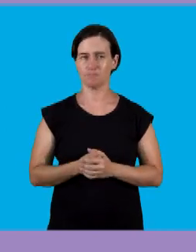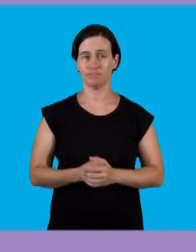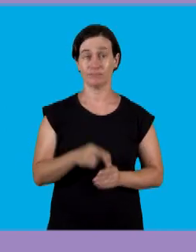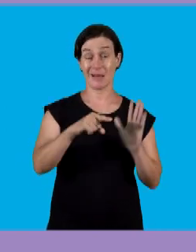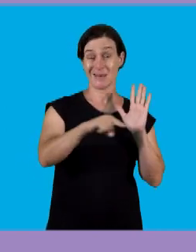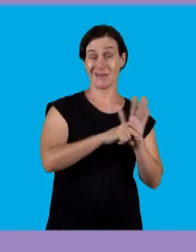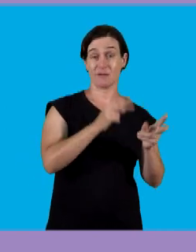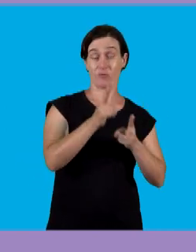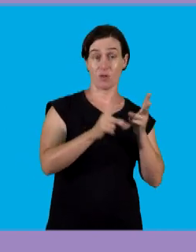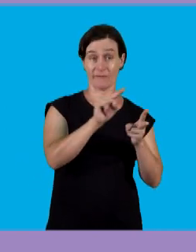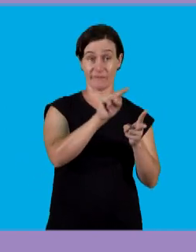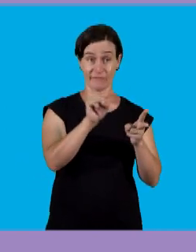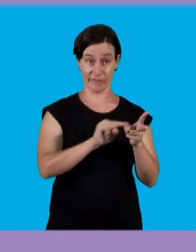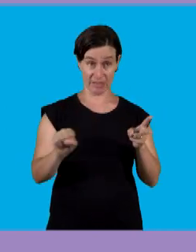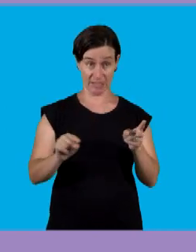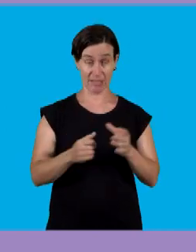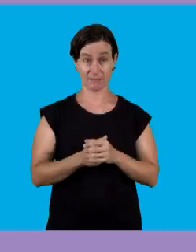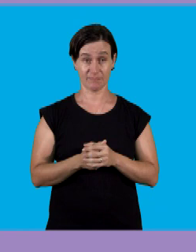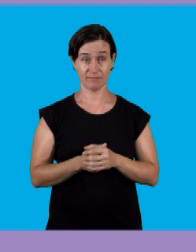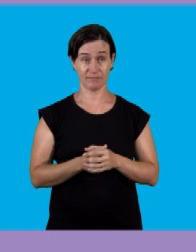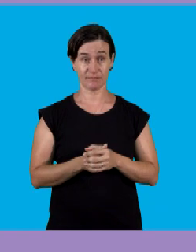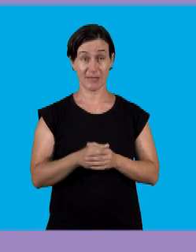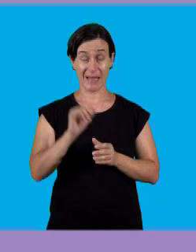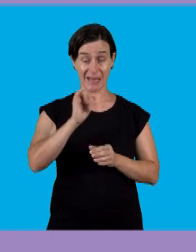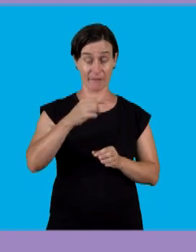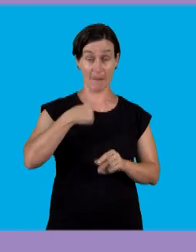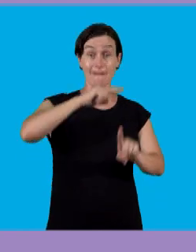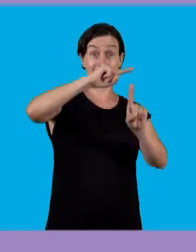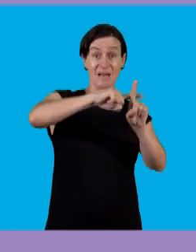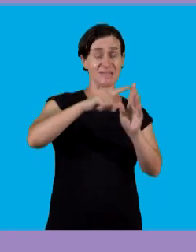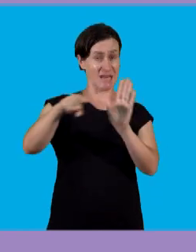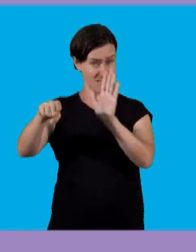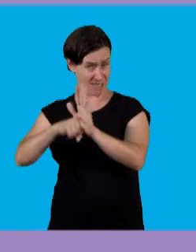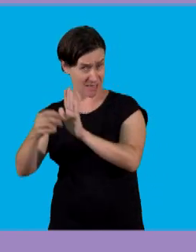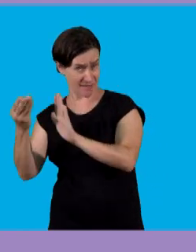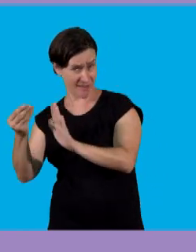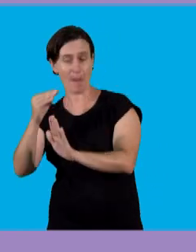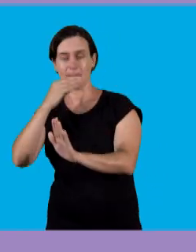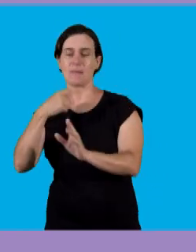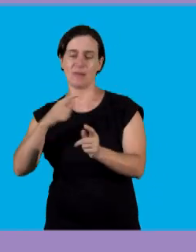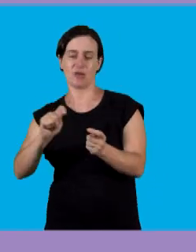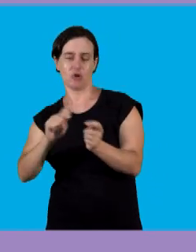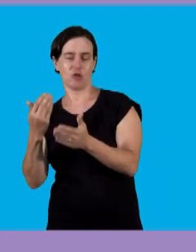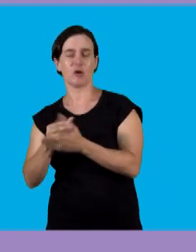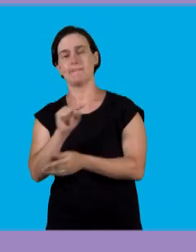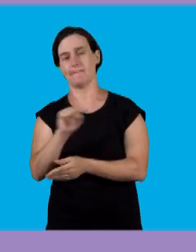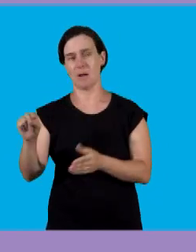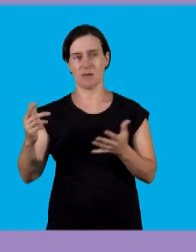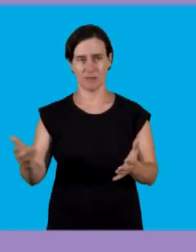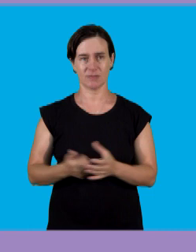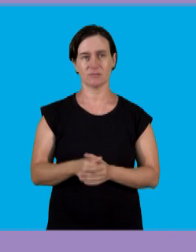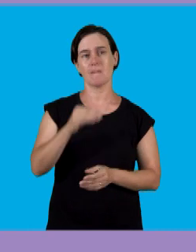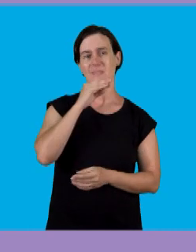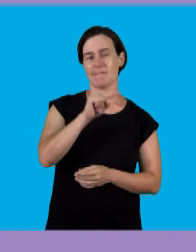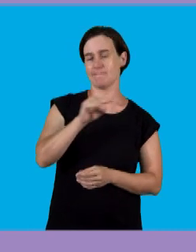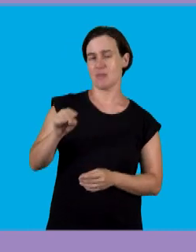a -12z, and adding a negative number is the same as subtracting its additive inverse, so that's